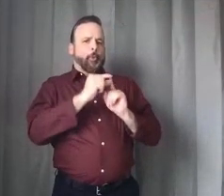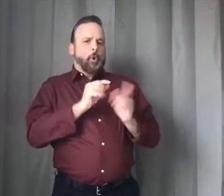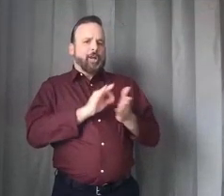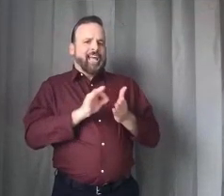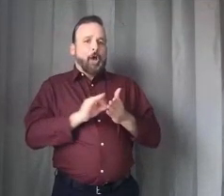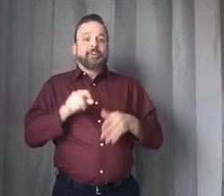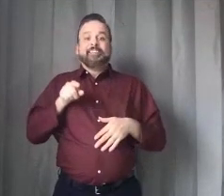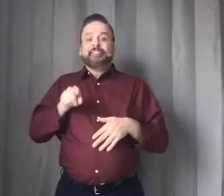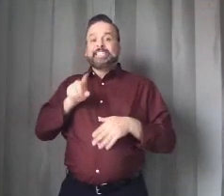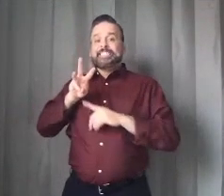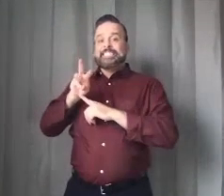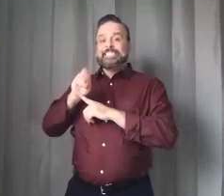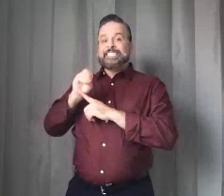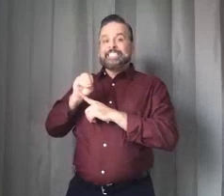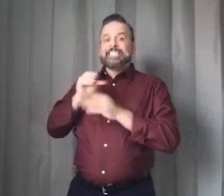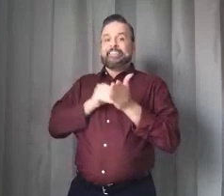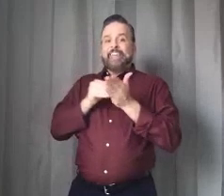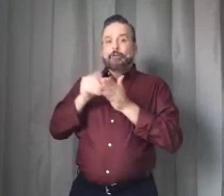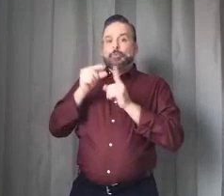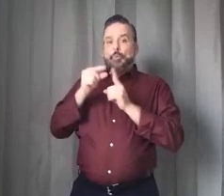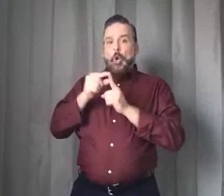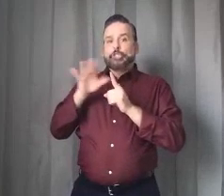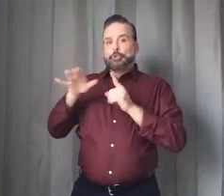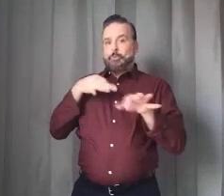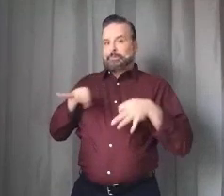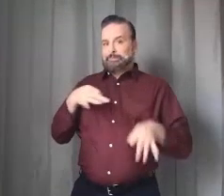is 60,000 words worth of synopsis.